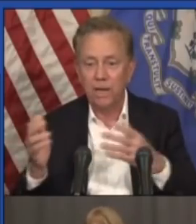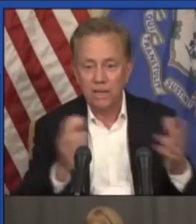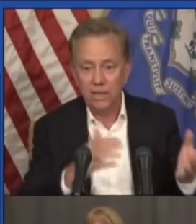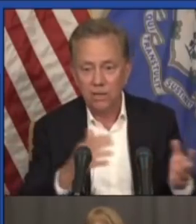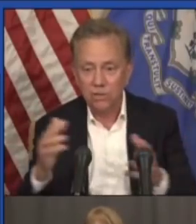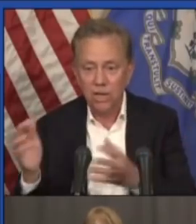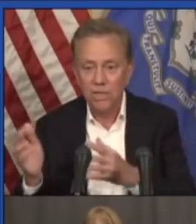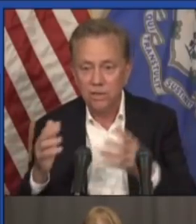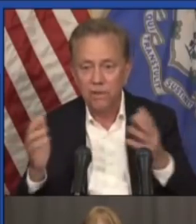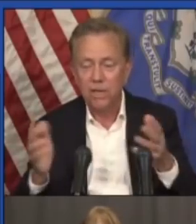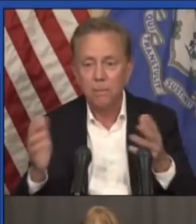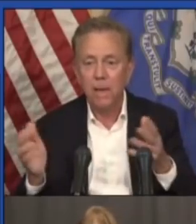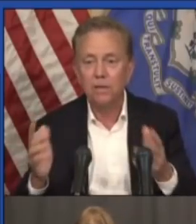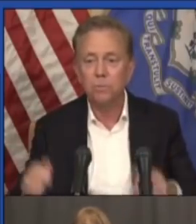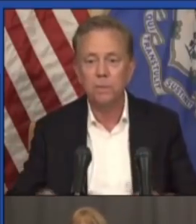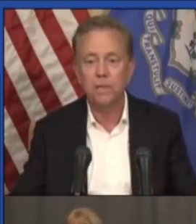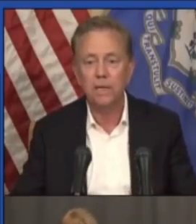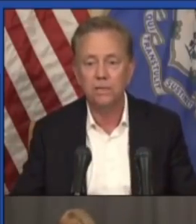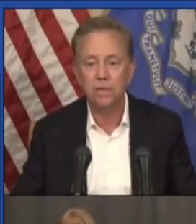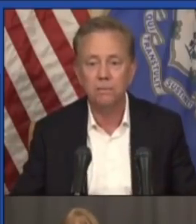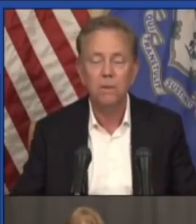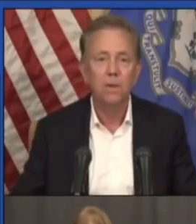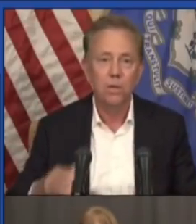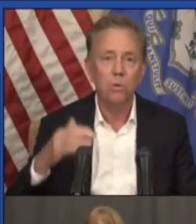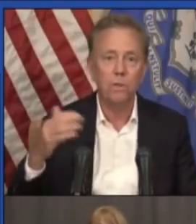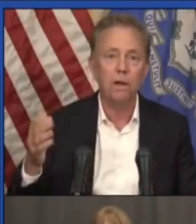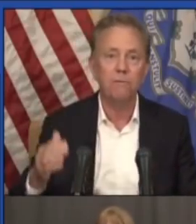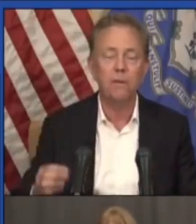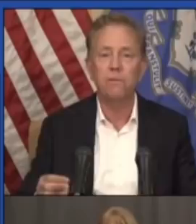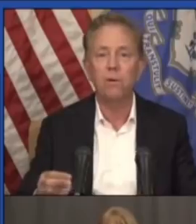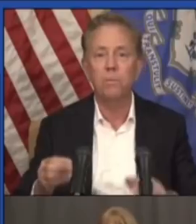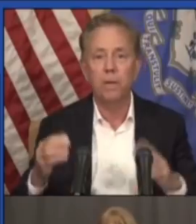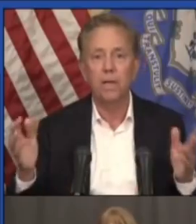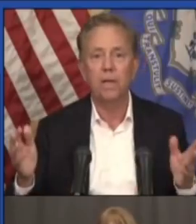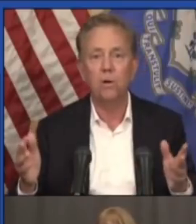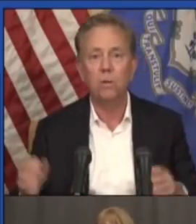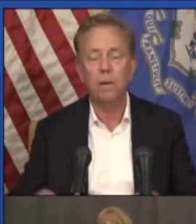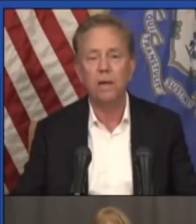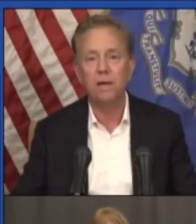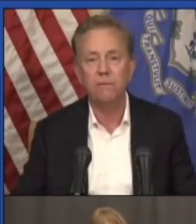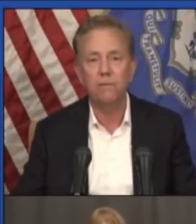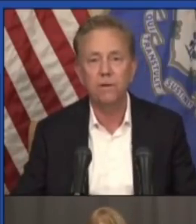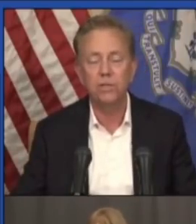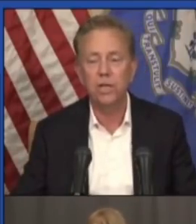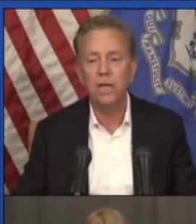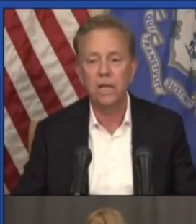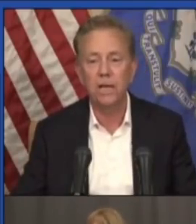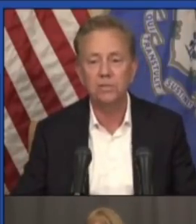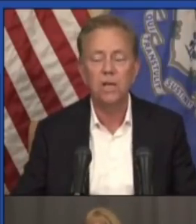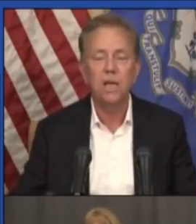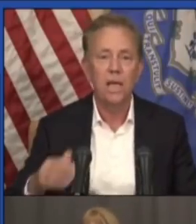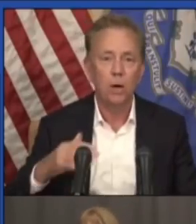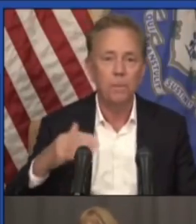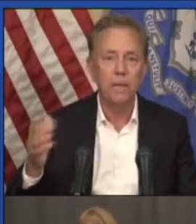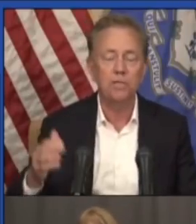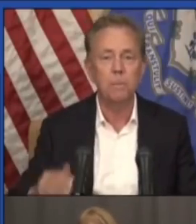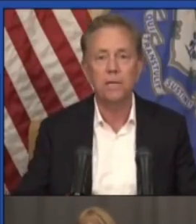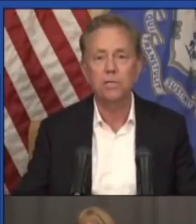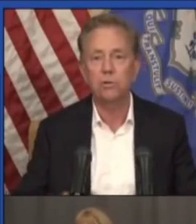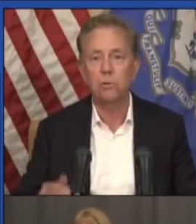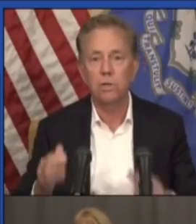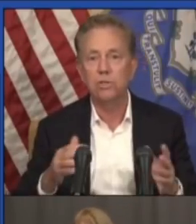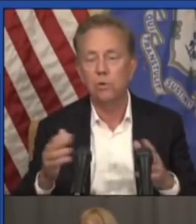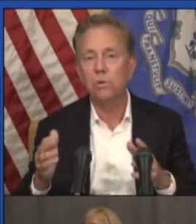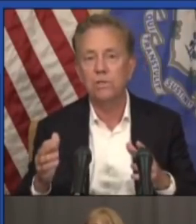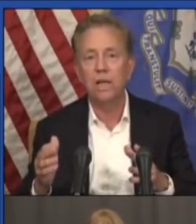relationship. We had, the scientific and the management, and you were there from the very beginning on behalf of DAS, helping us